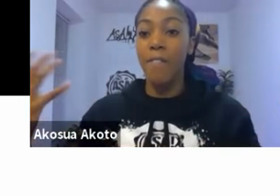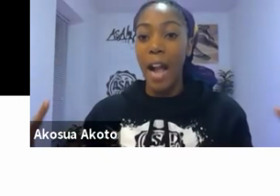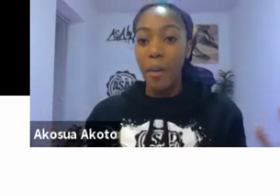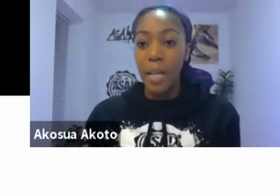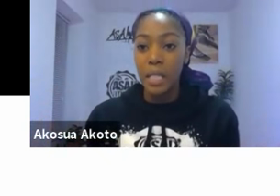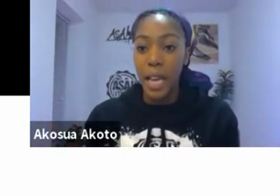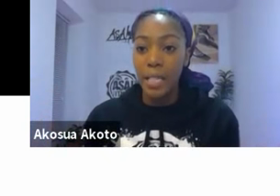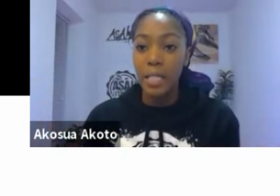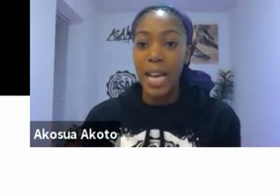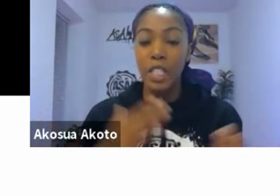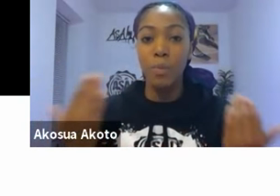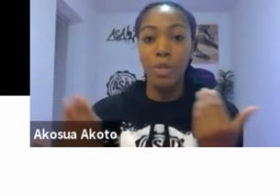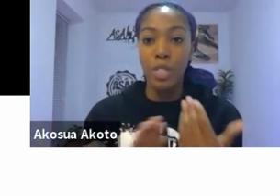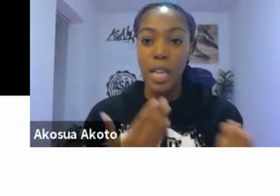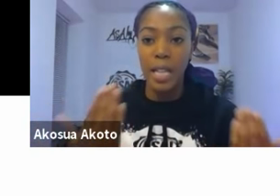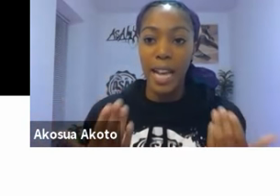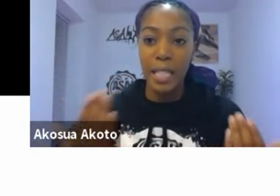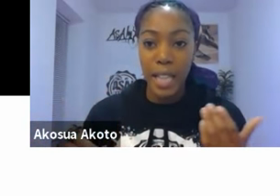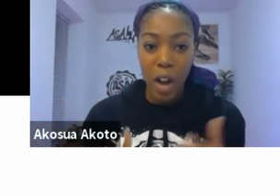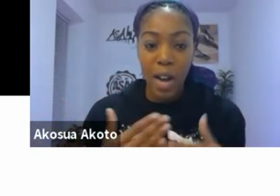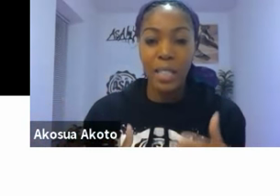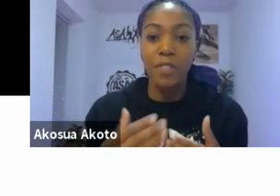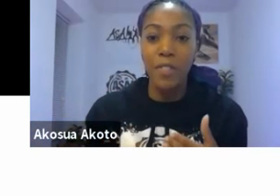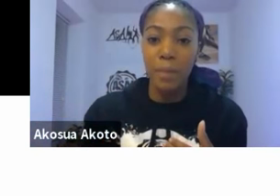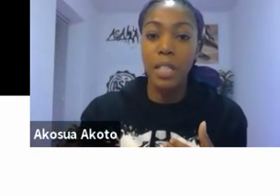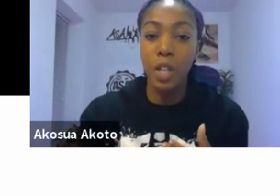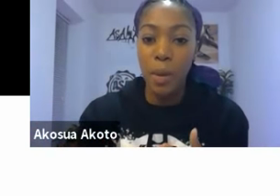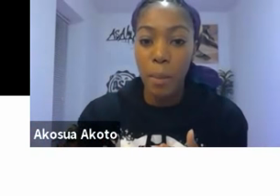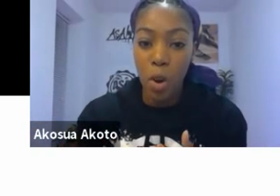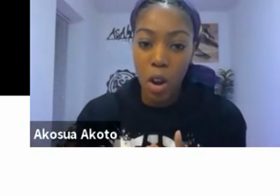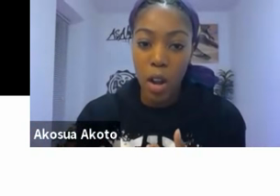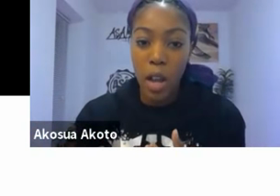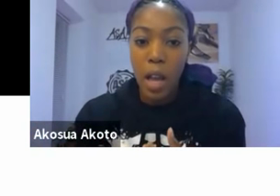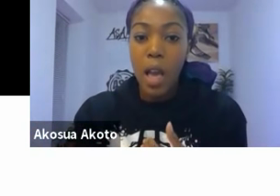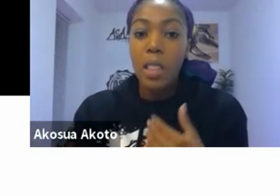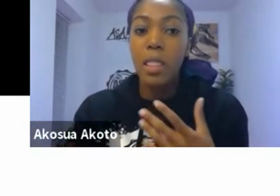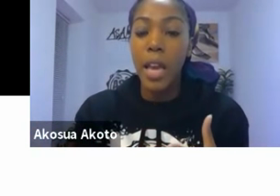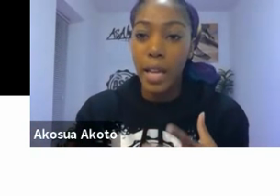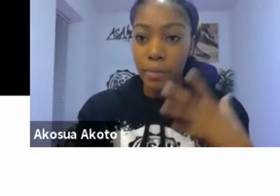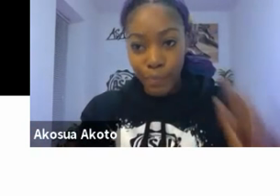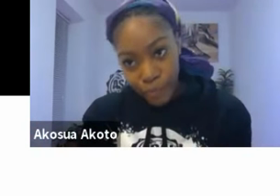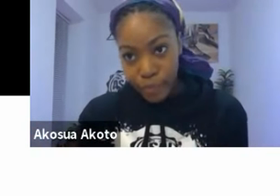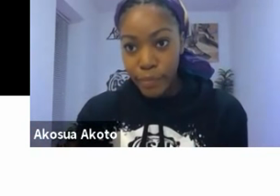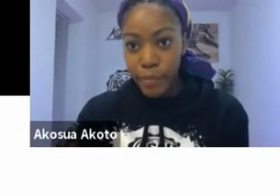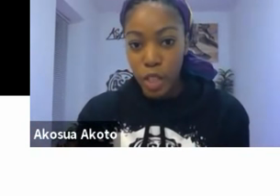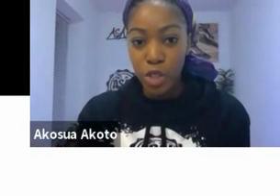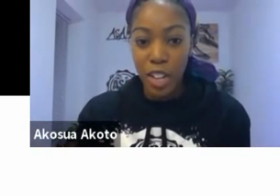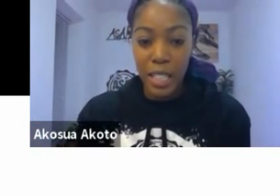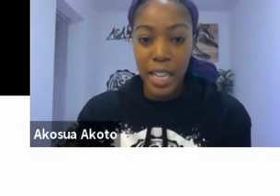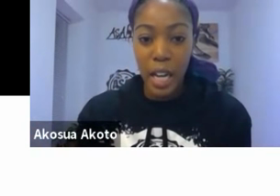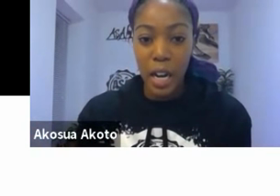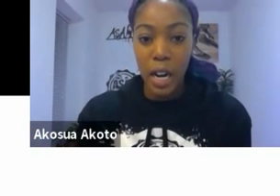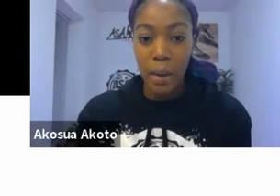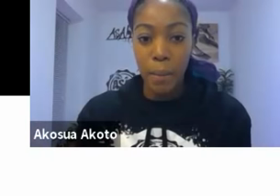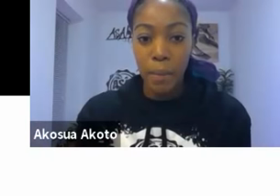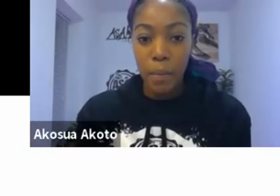the environment changed, as the music in that style kind of developed a little bit more, then you start